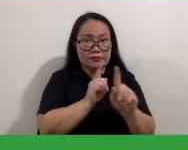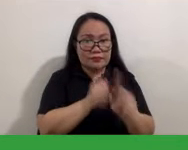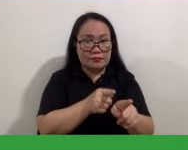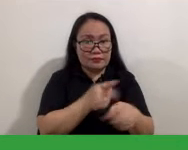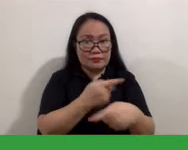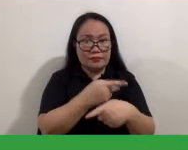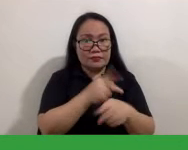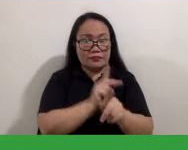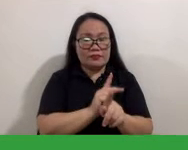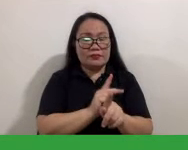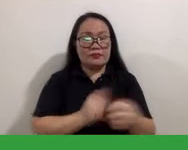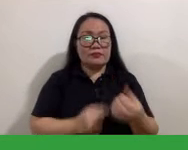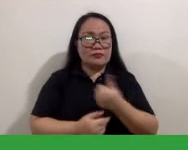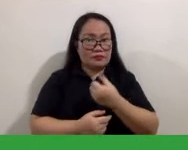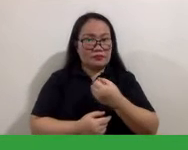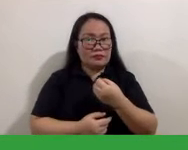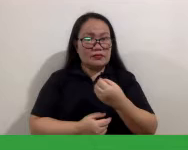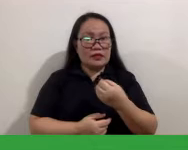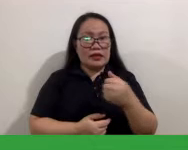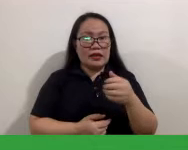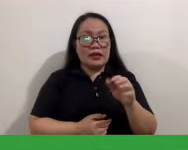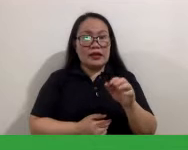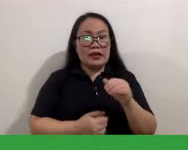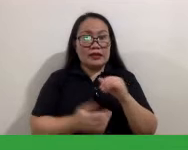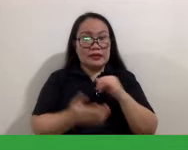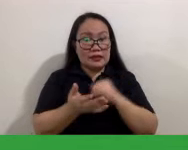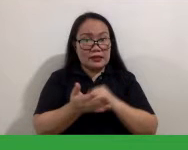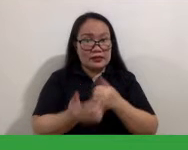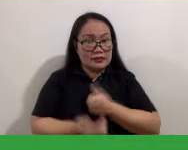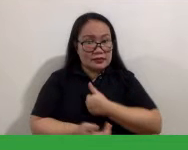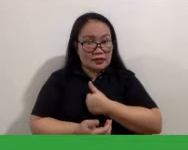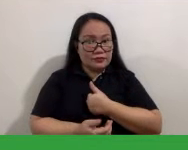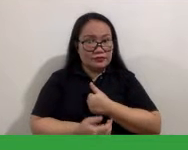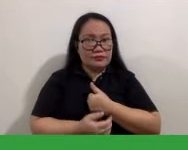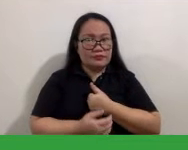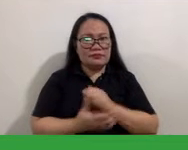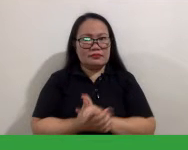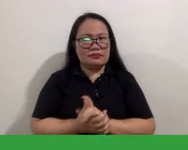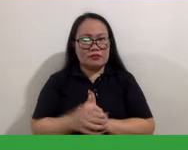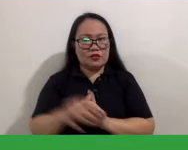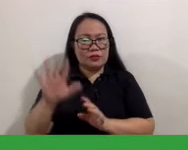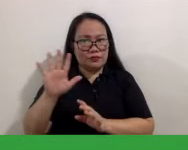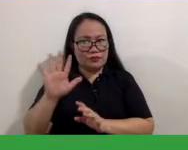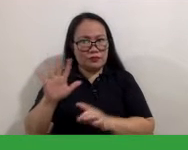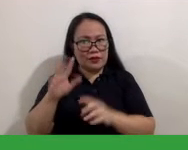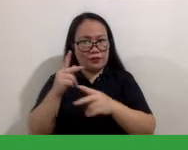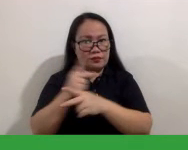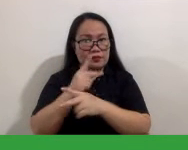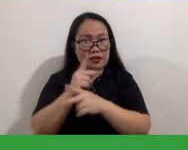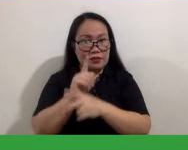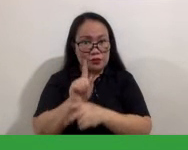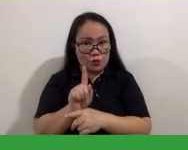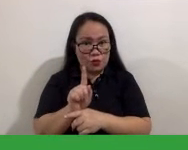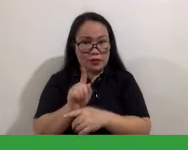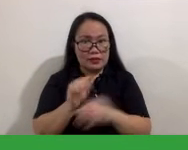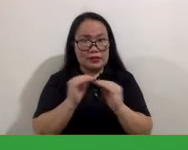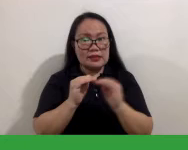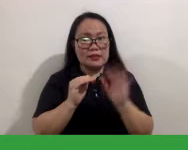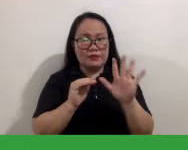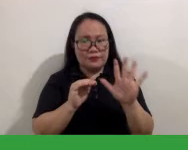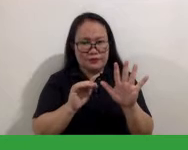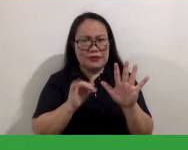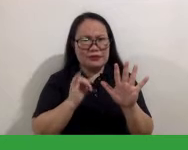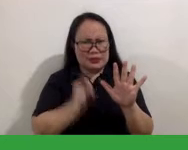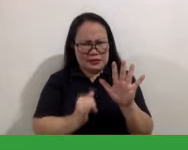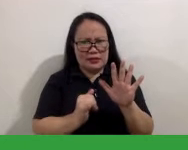resulting product is the number itself. Let's have an example. Okay, so I have here 5 times